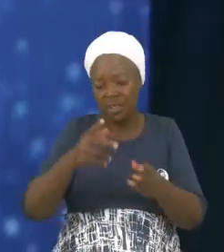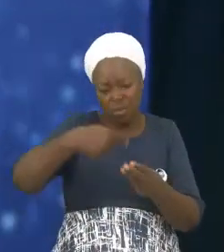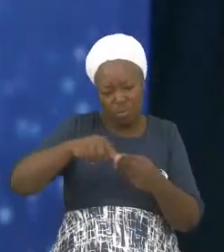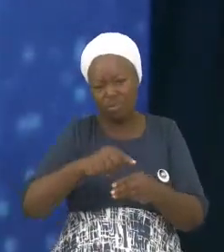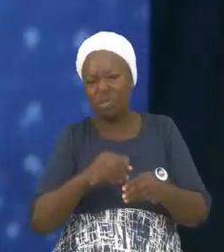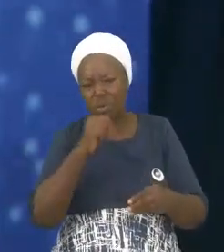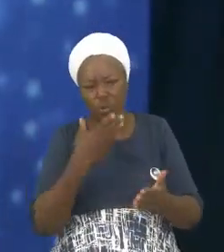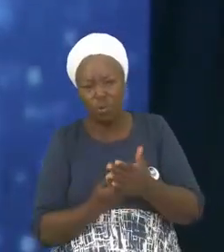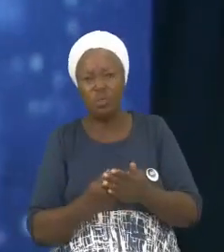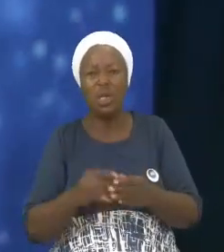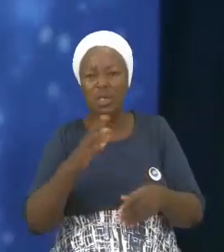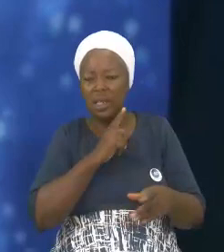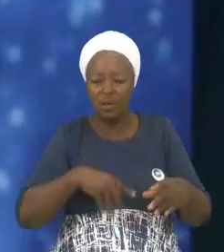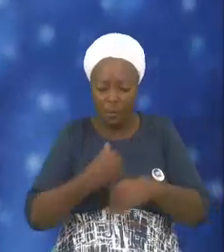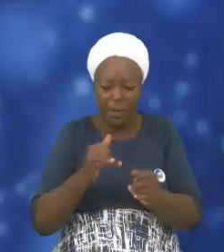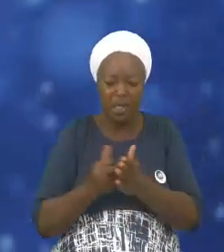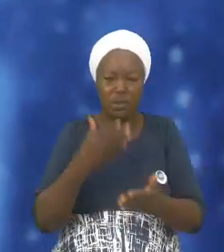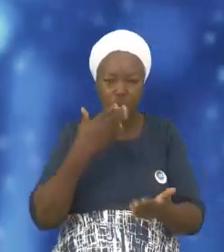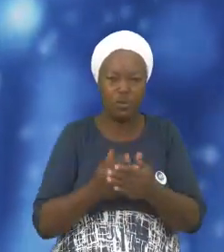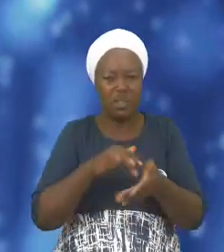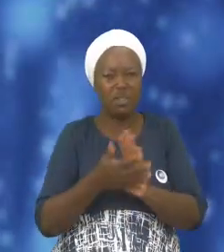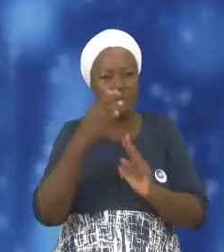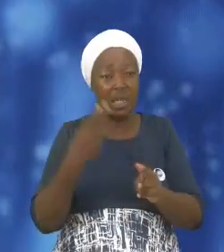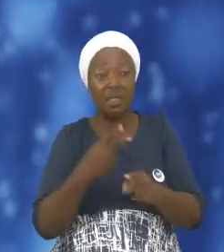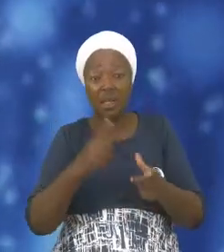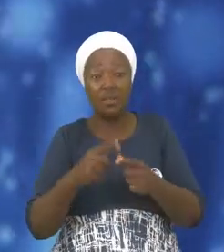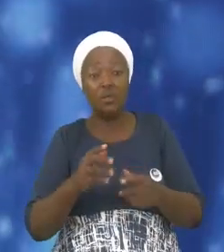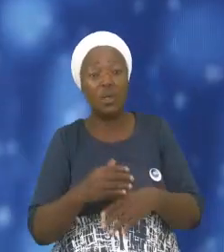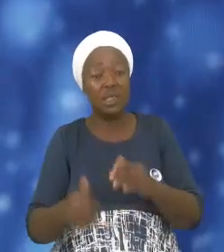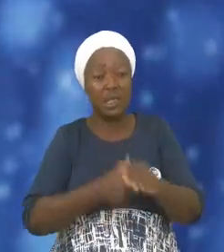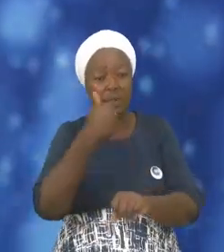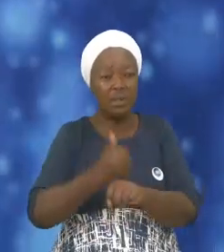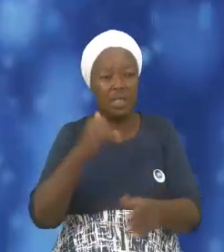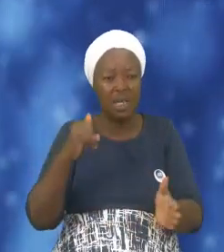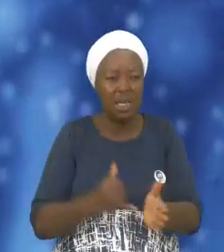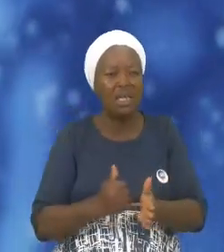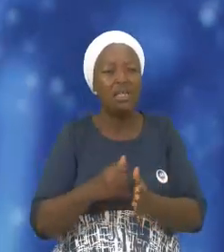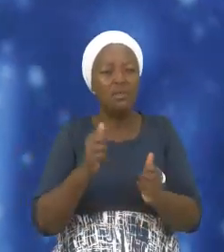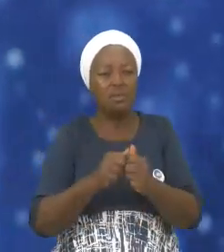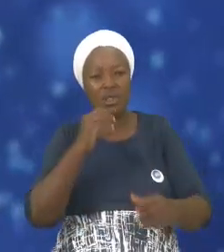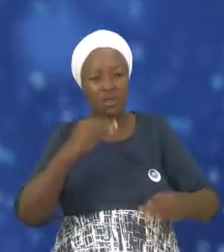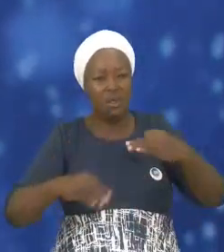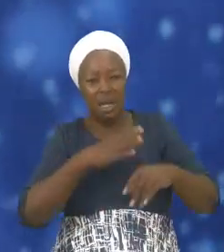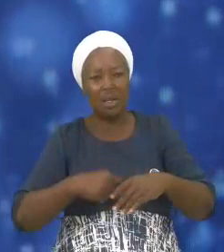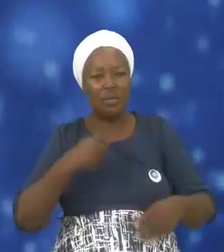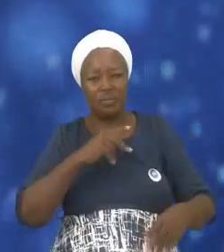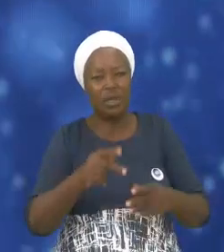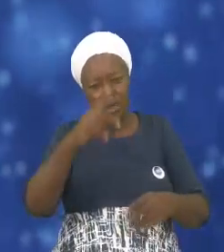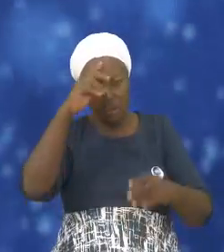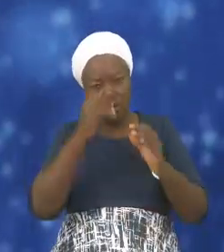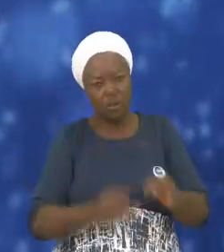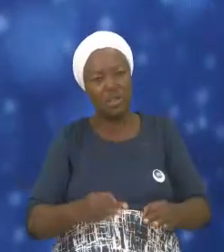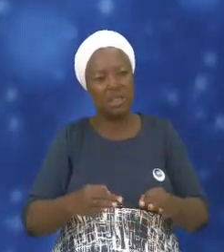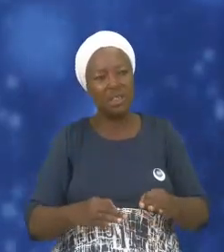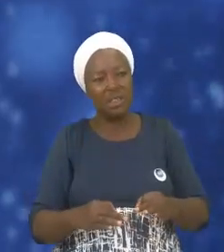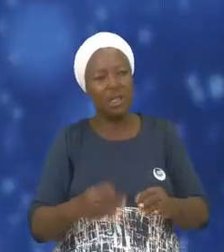the right side up and to establish it with judgment and with justice from henceforth,